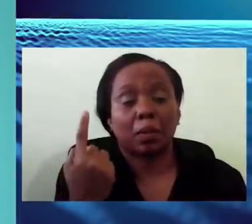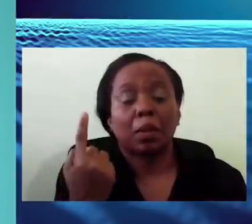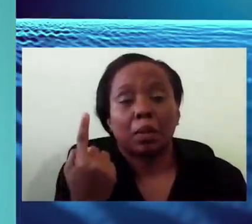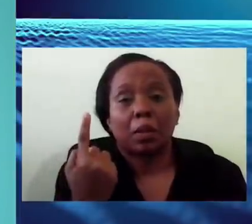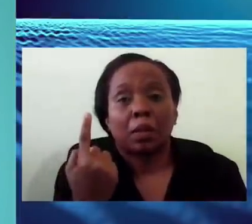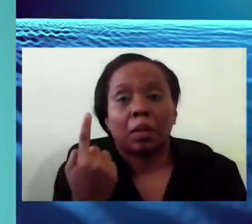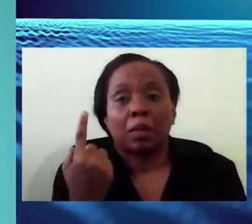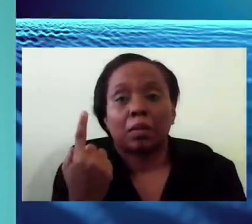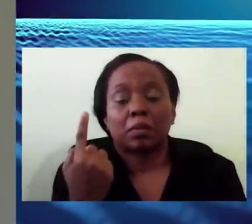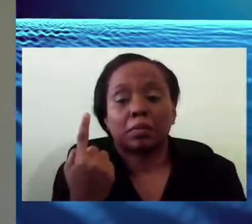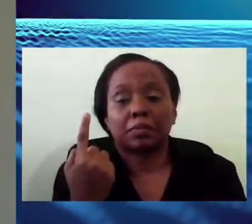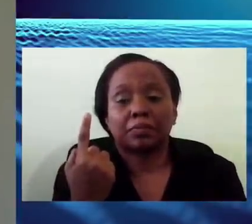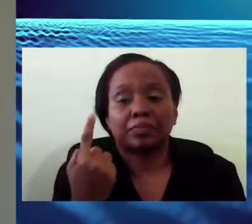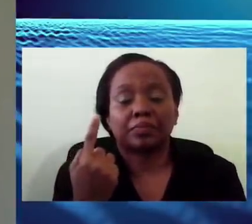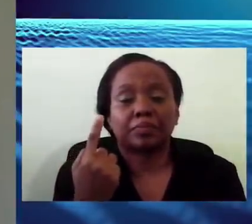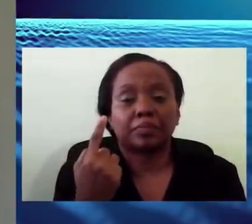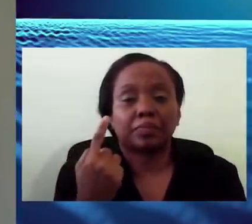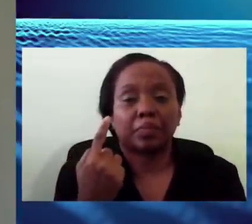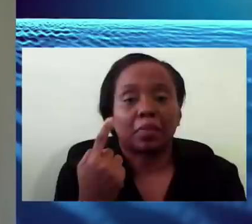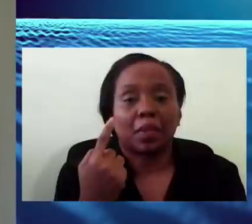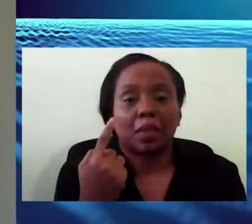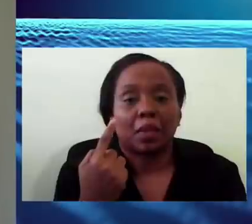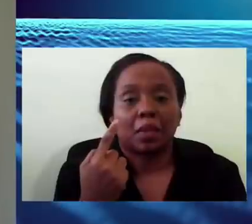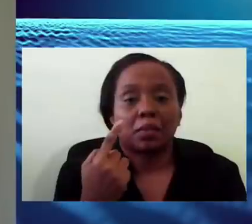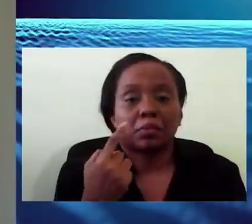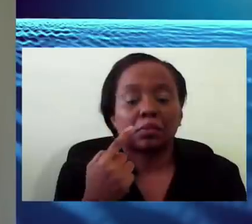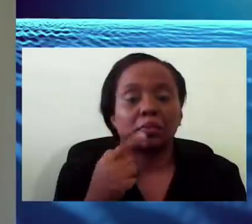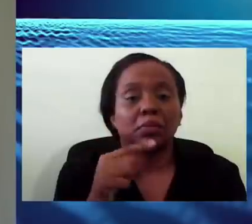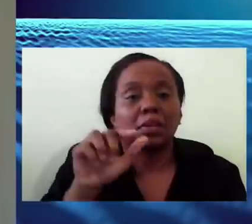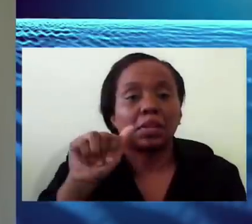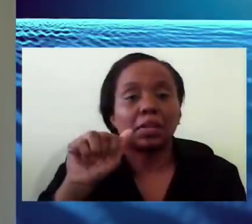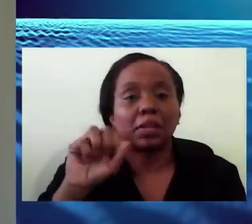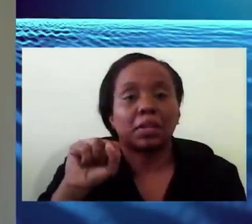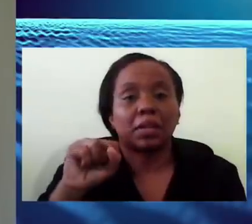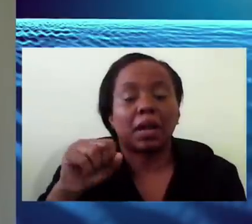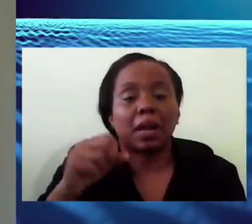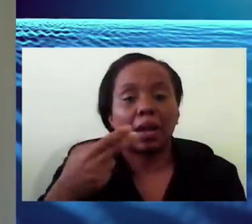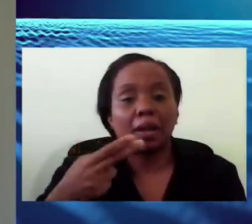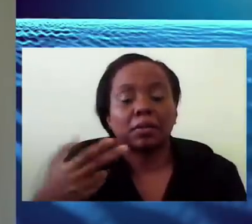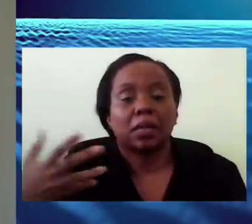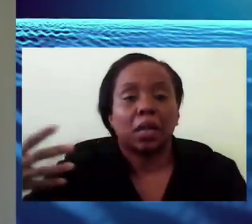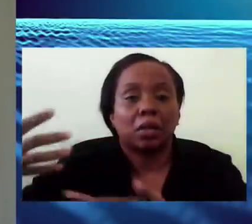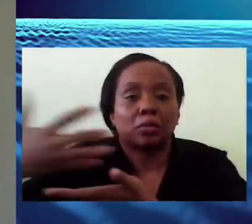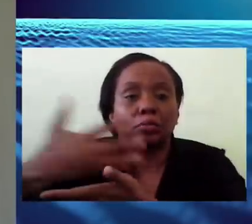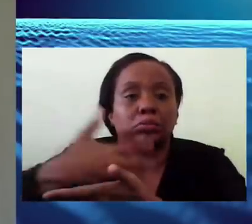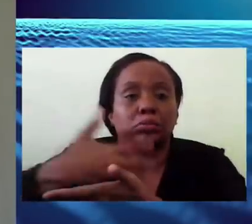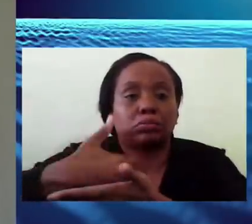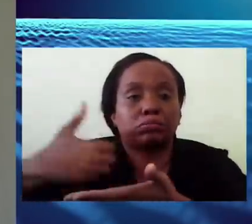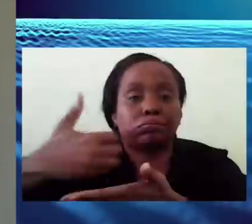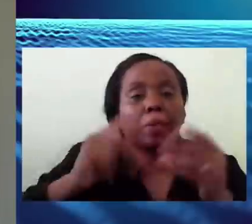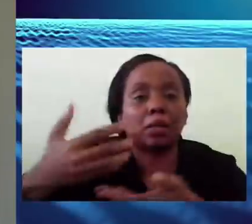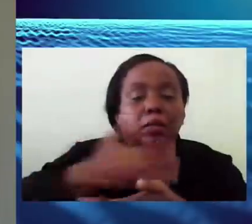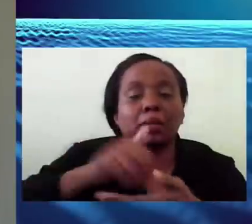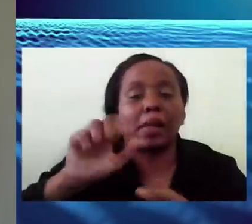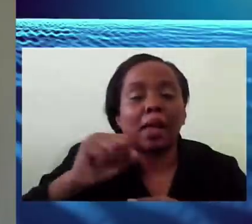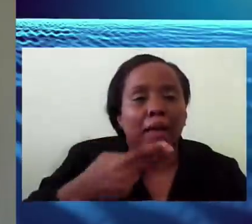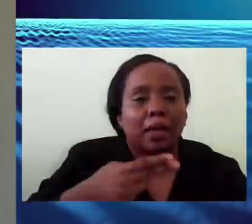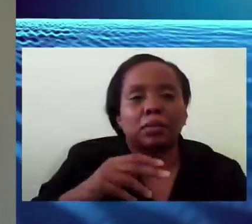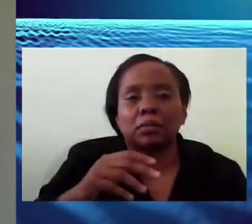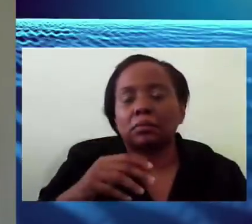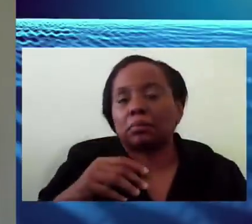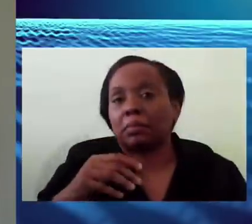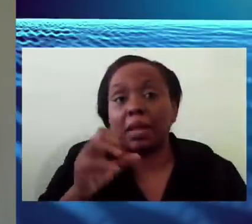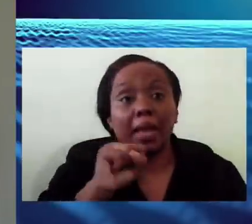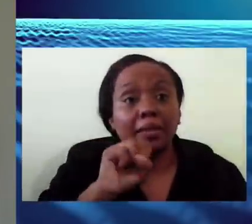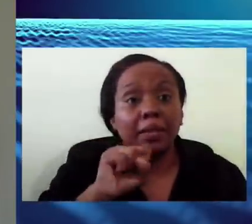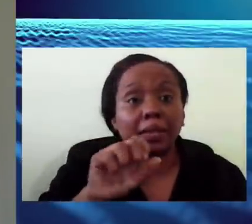the ash that has been collected in bikes, if it's SSA or otherwise, will there be any trucks be going around to the communities